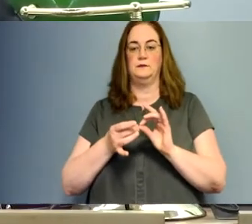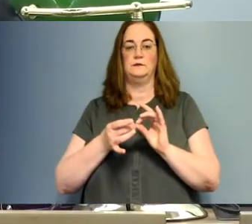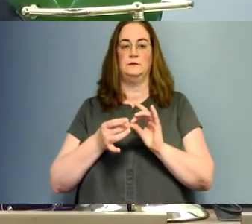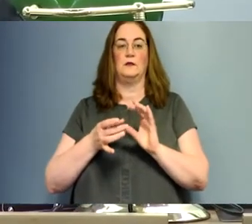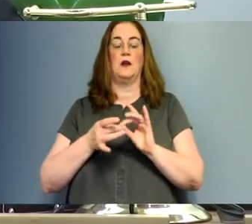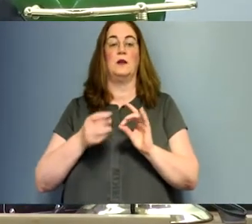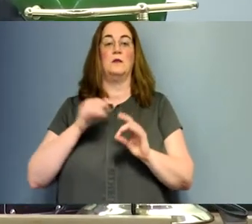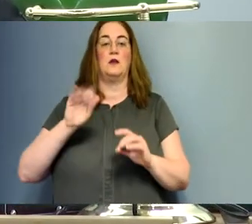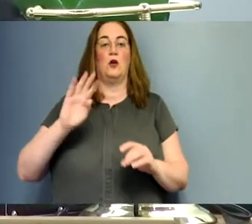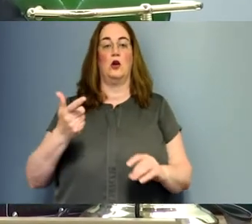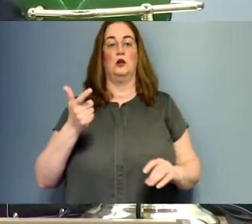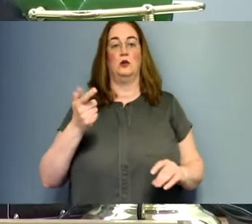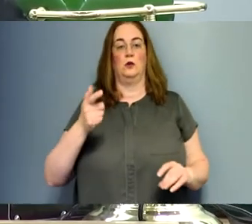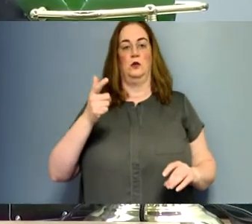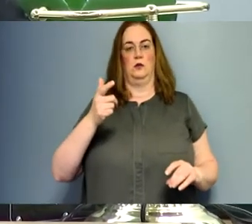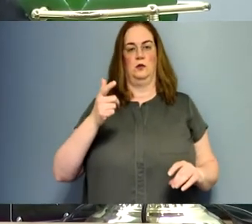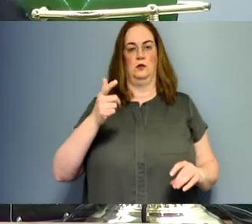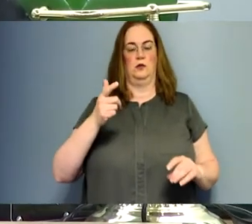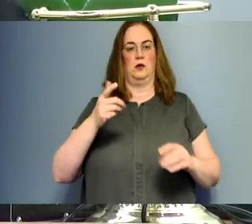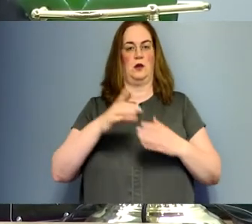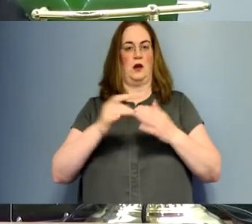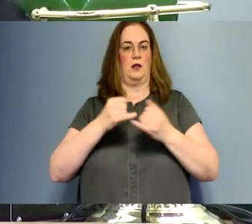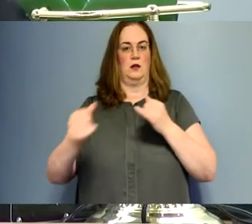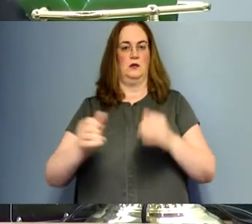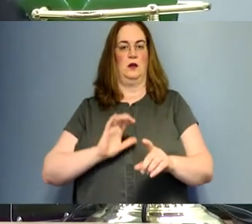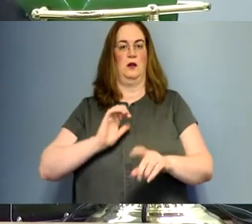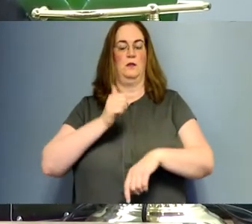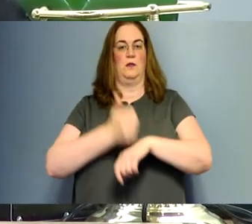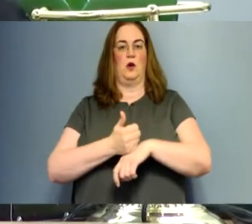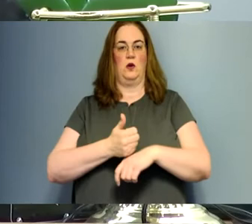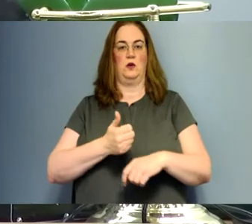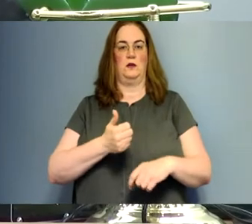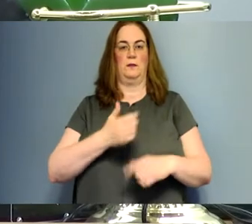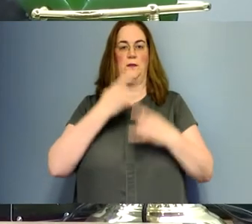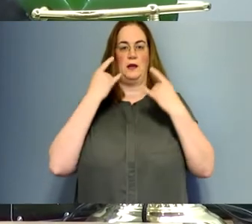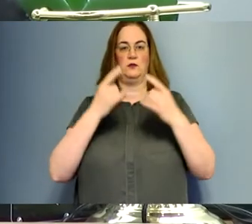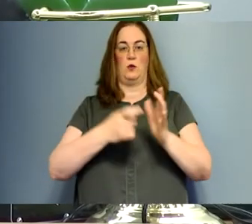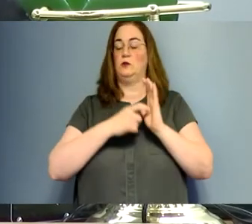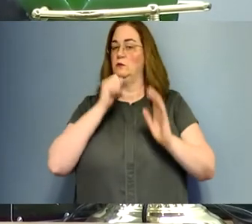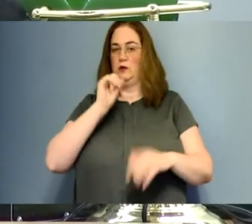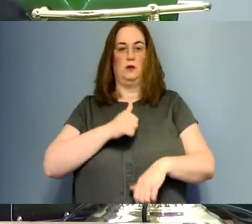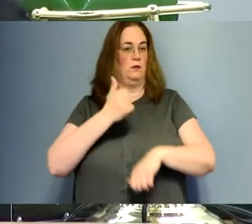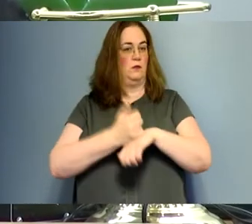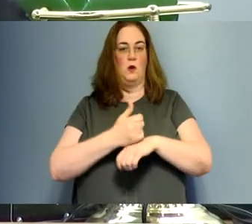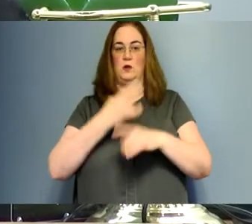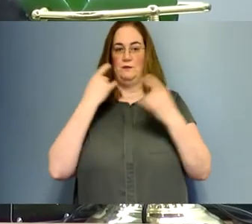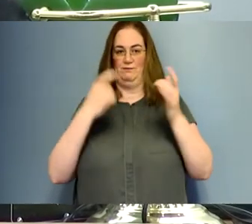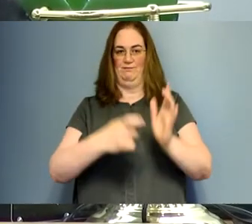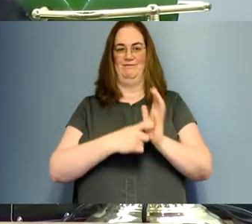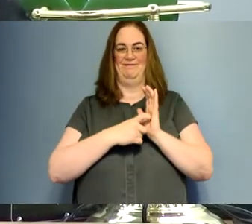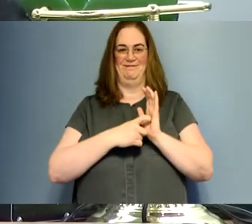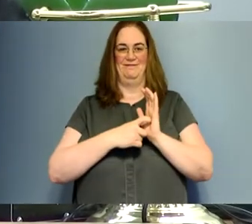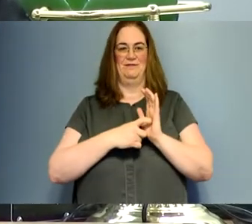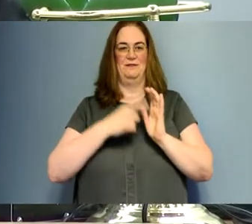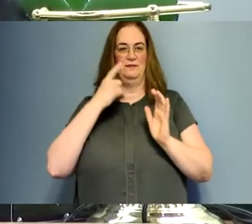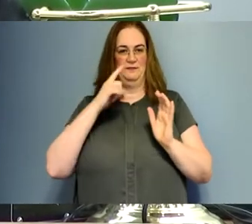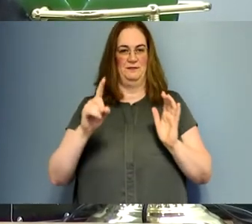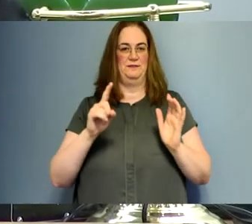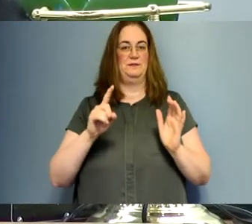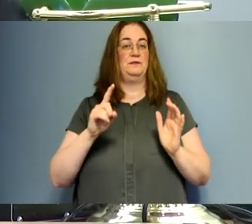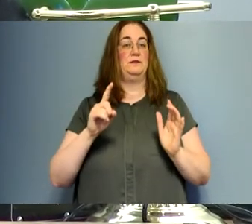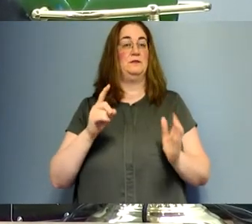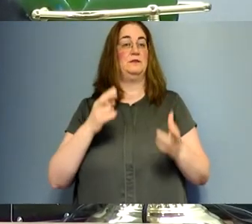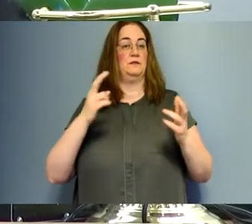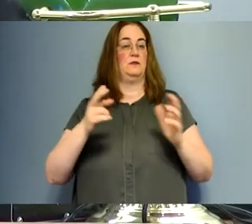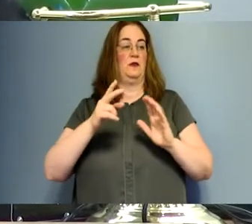2021 guidance imposing mask requirements. We actually didn't impose mask requirements. We made recommendations to